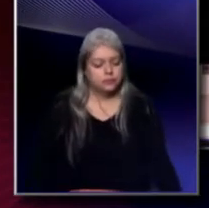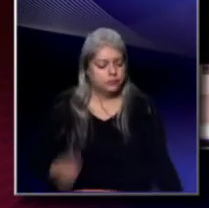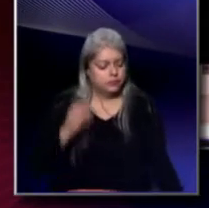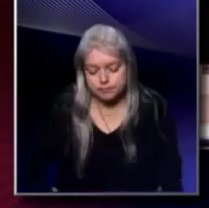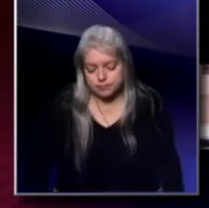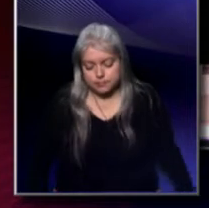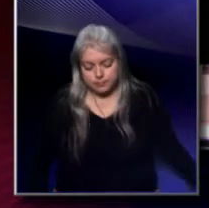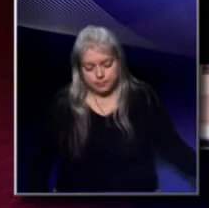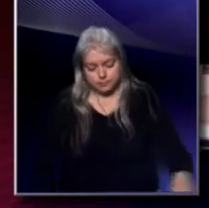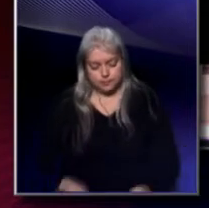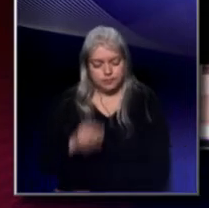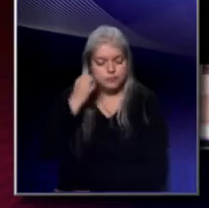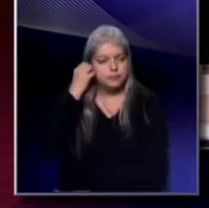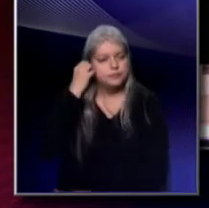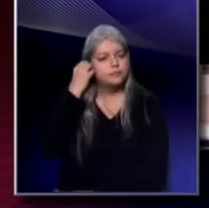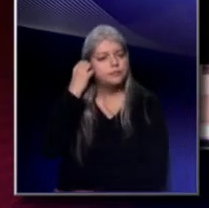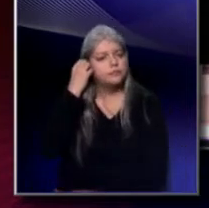Yes.